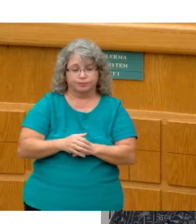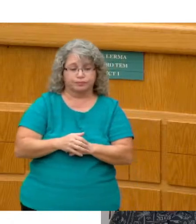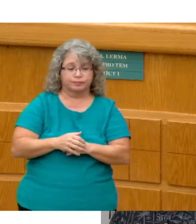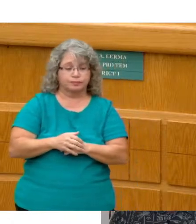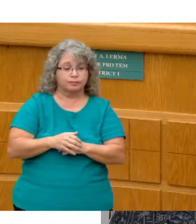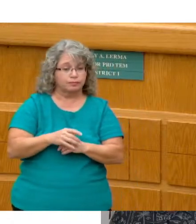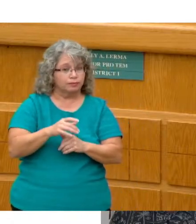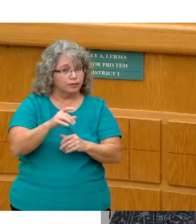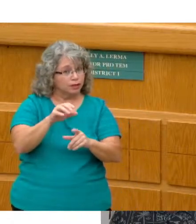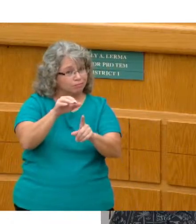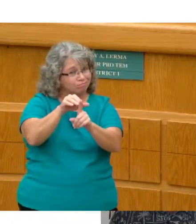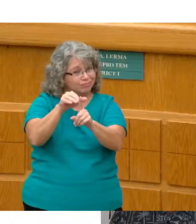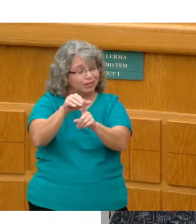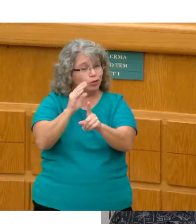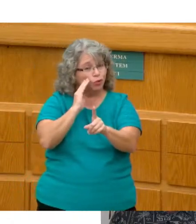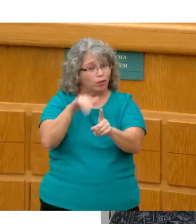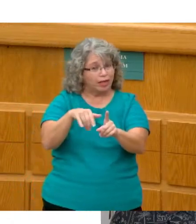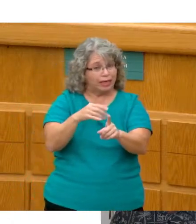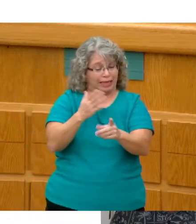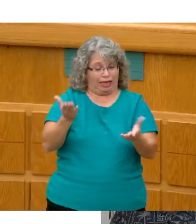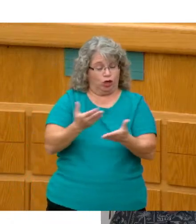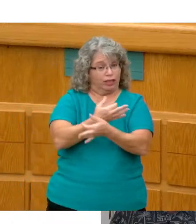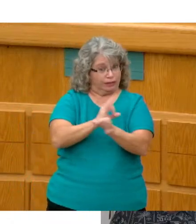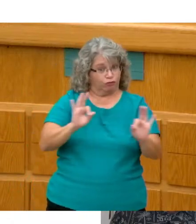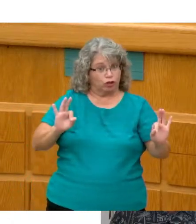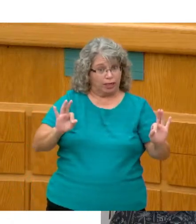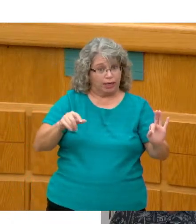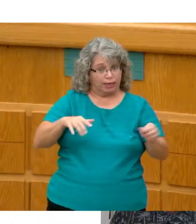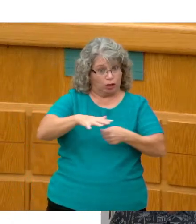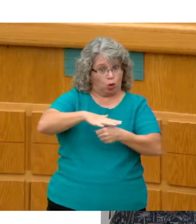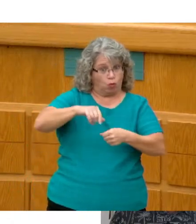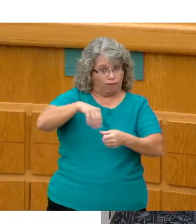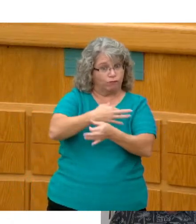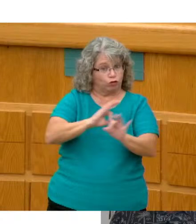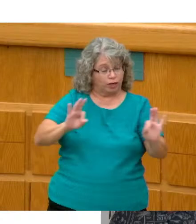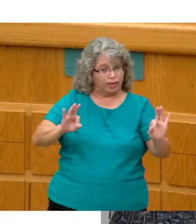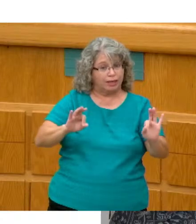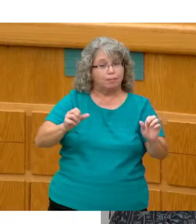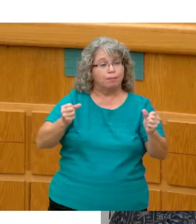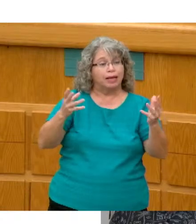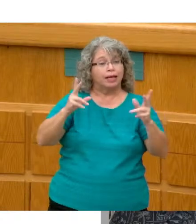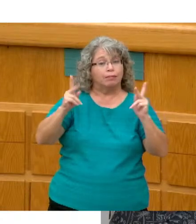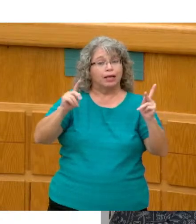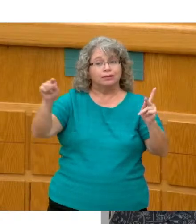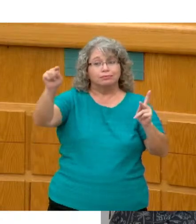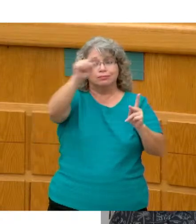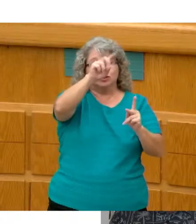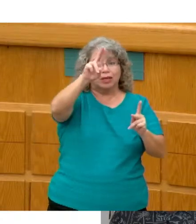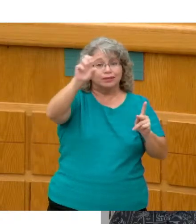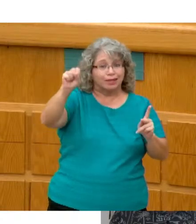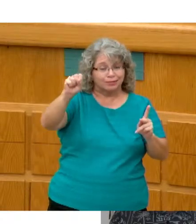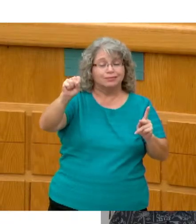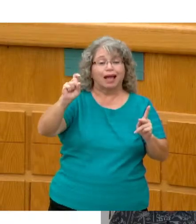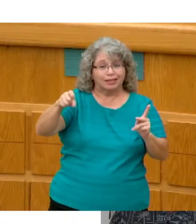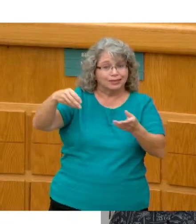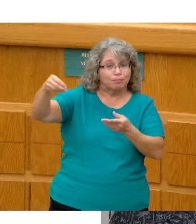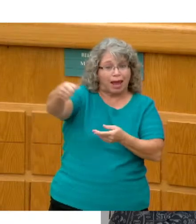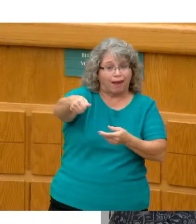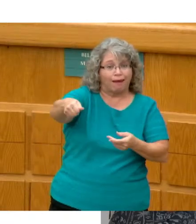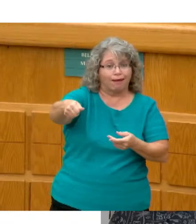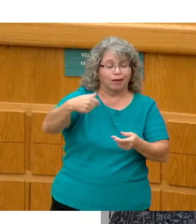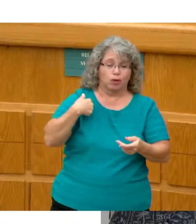locally, most people in the United States have to pay a lot of money for these monoclonal antibodies. So this is really a great service that we have